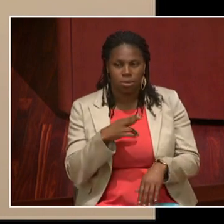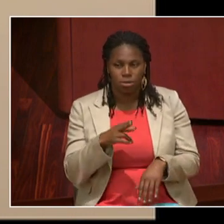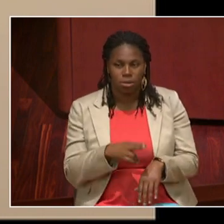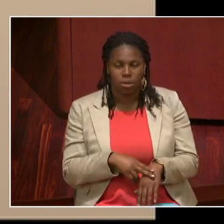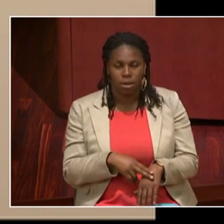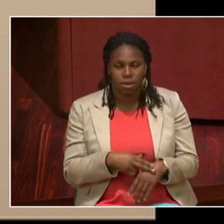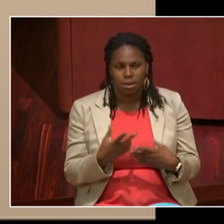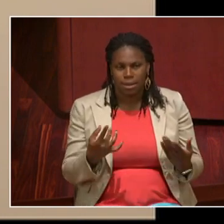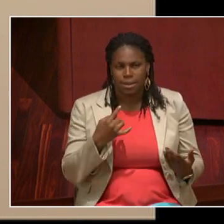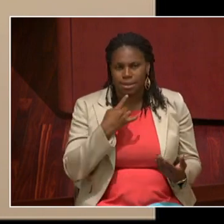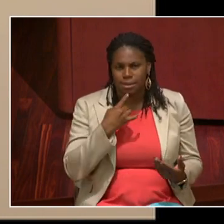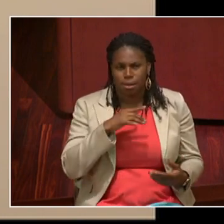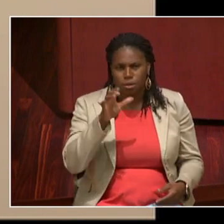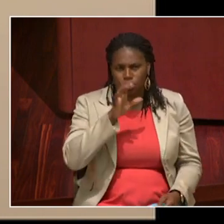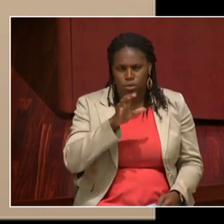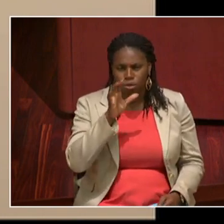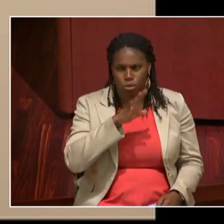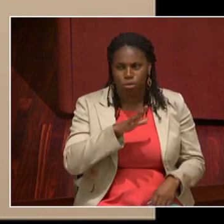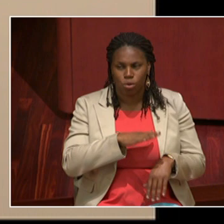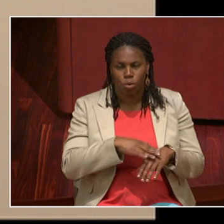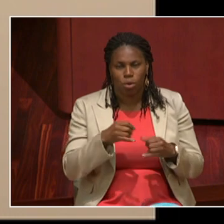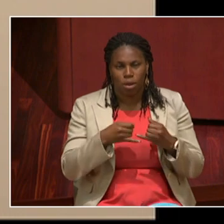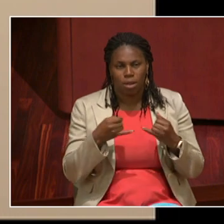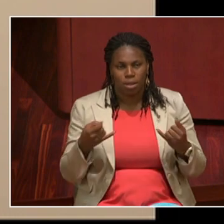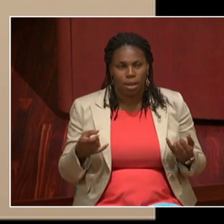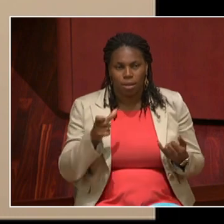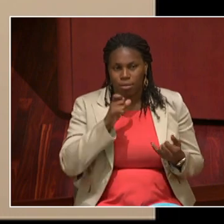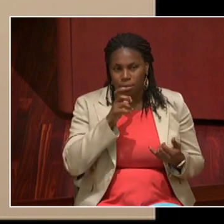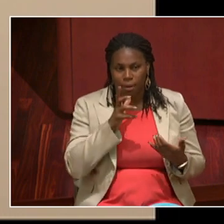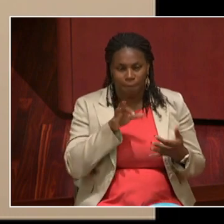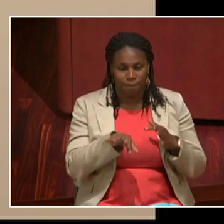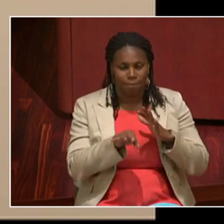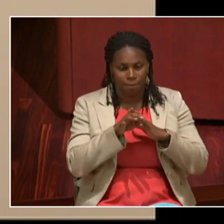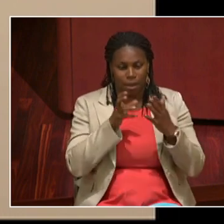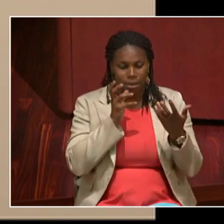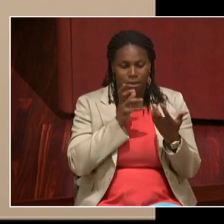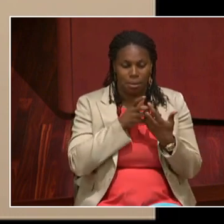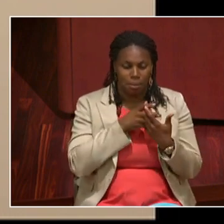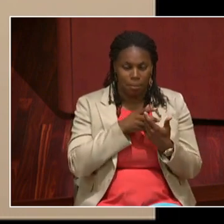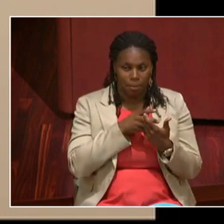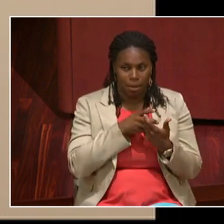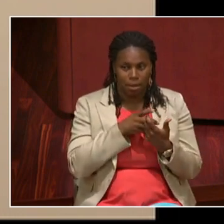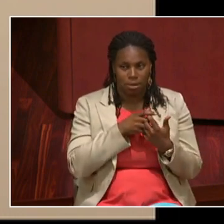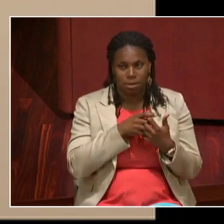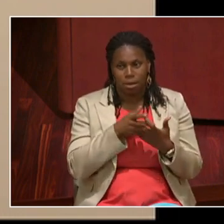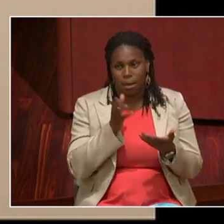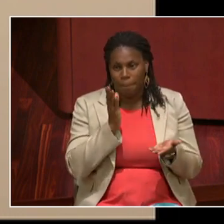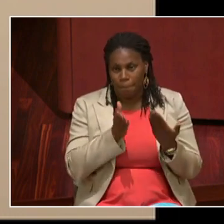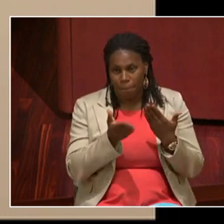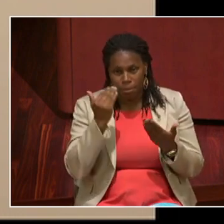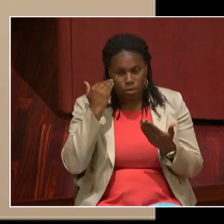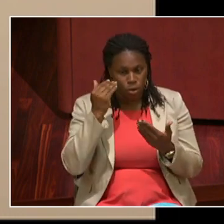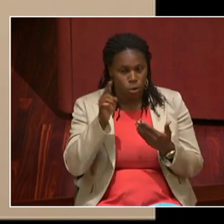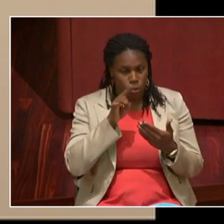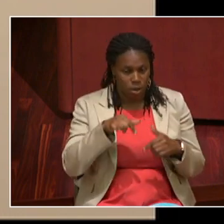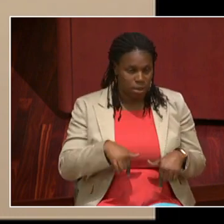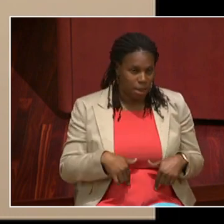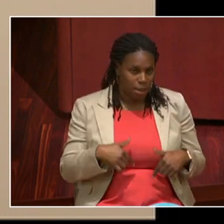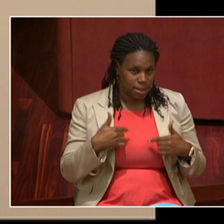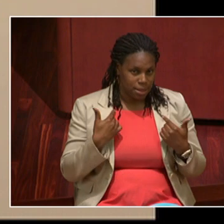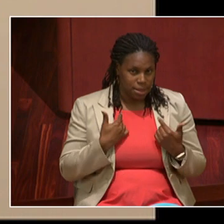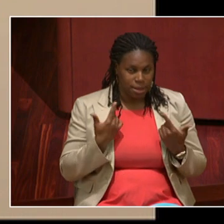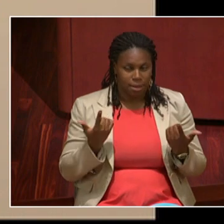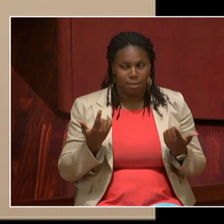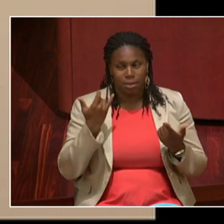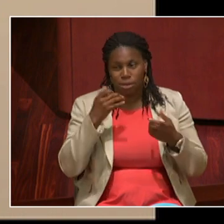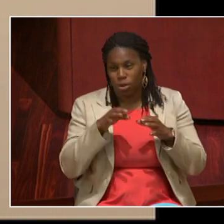let's say that you've searched within the online catalog, you didn't find a match, maybe you know where they lived. It's worth tracking down